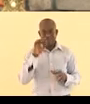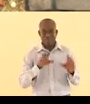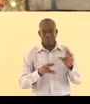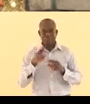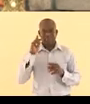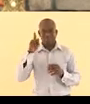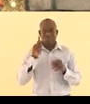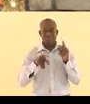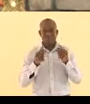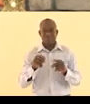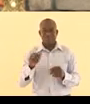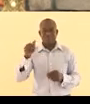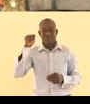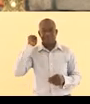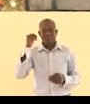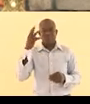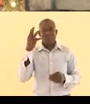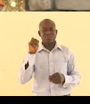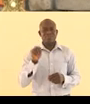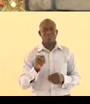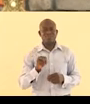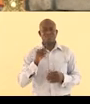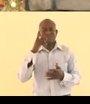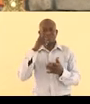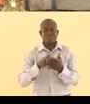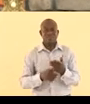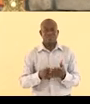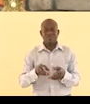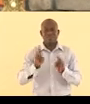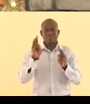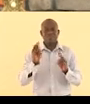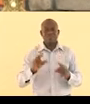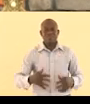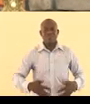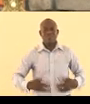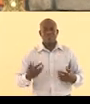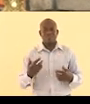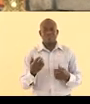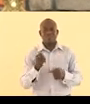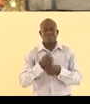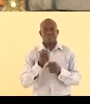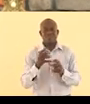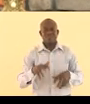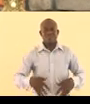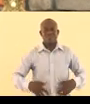people reject him? In what ways did Jesus provoke them?